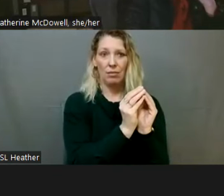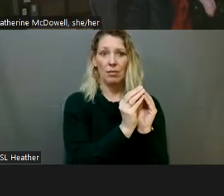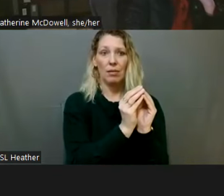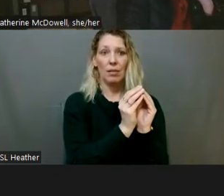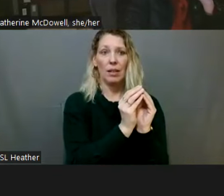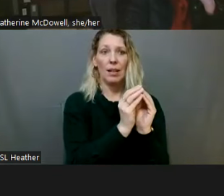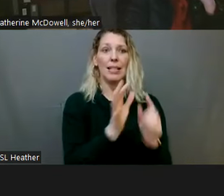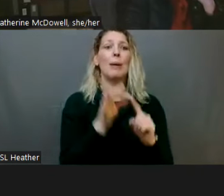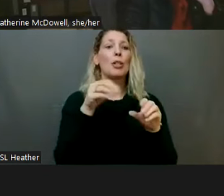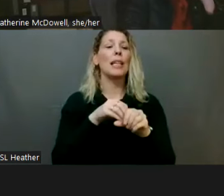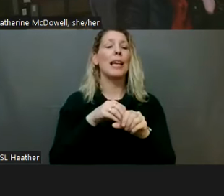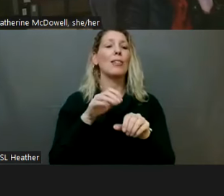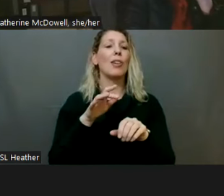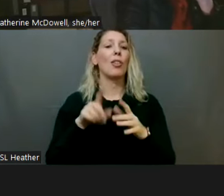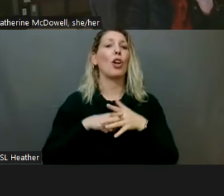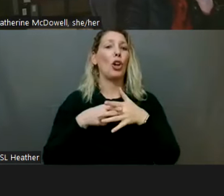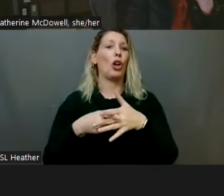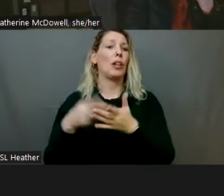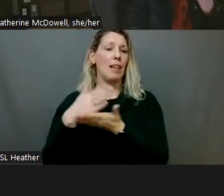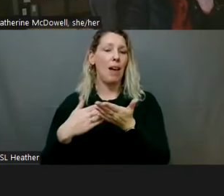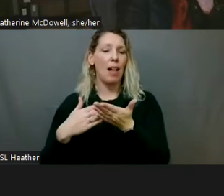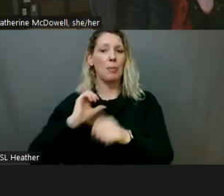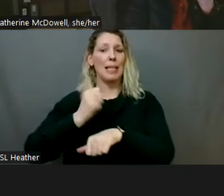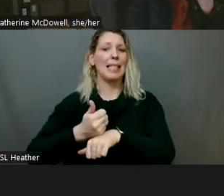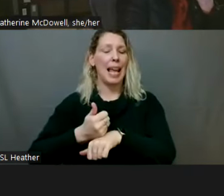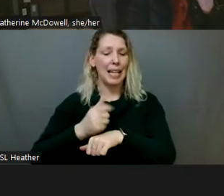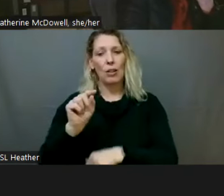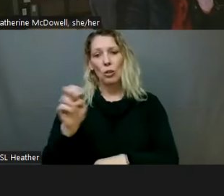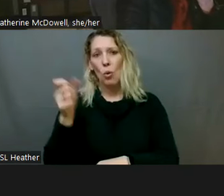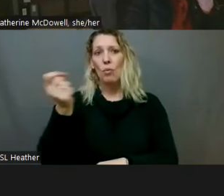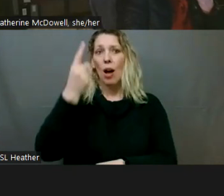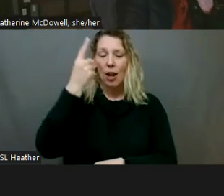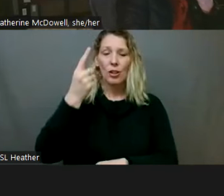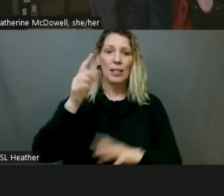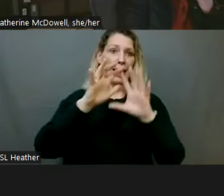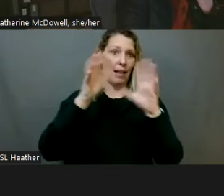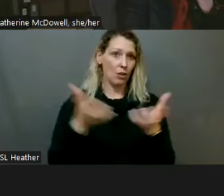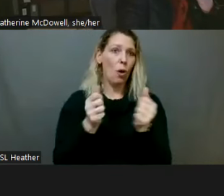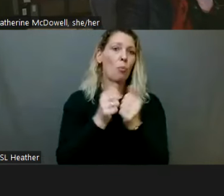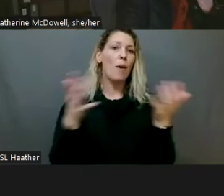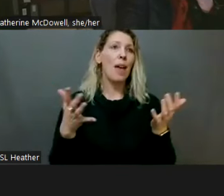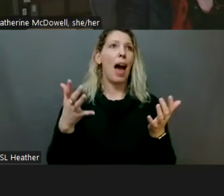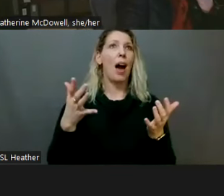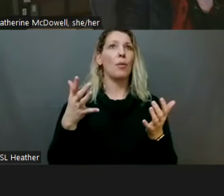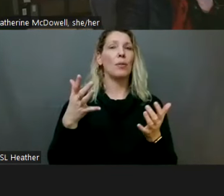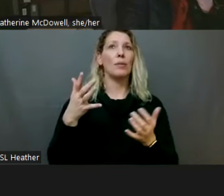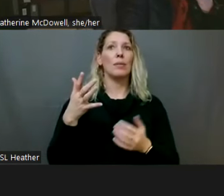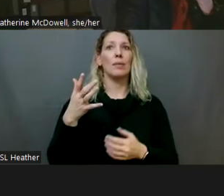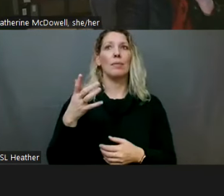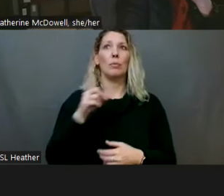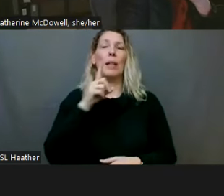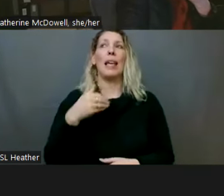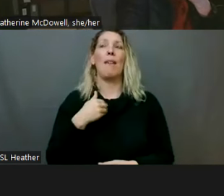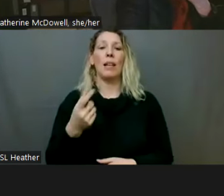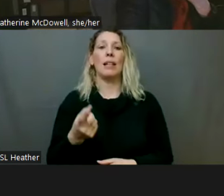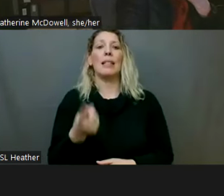especially in that early phase where it's about, you know, setting the tone and understanding the scope of it, without them necessarily being a single subcommittee. And